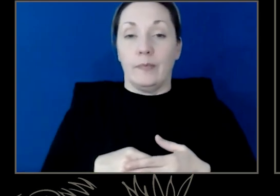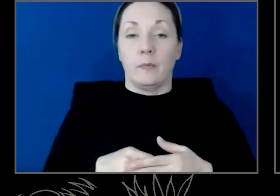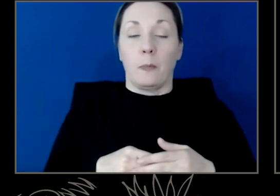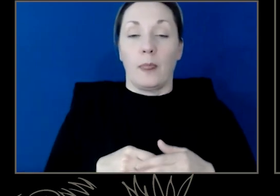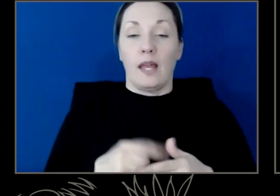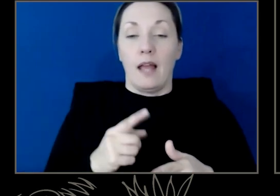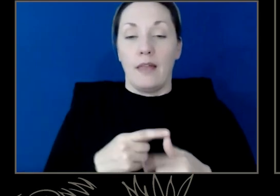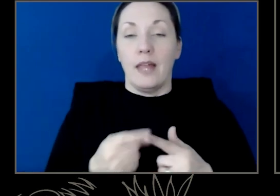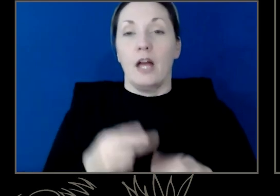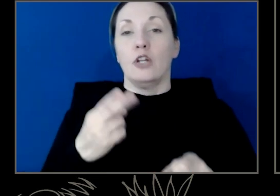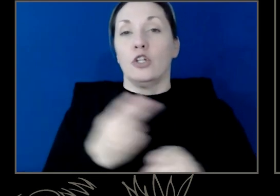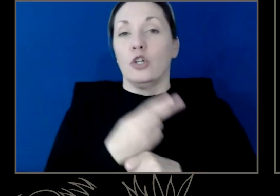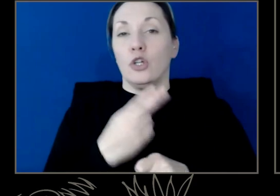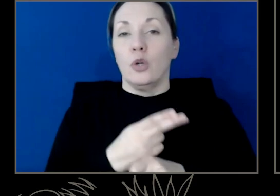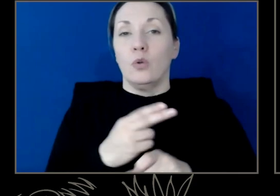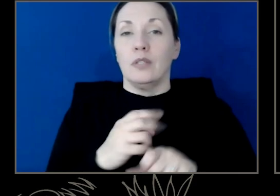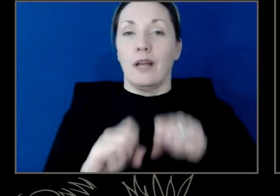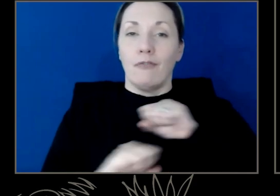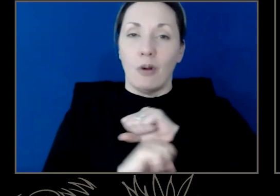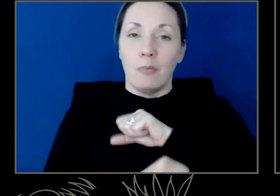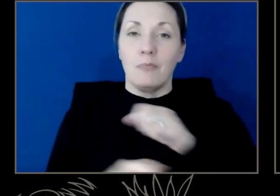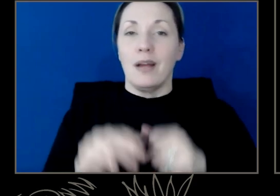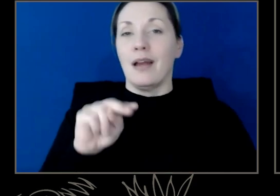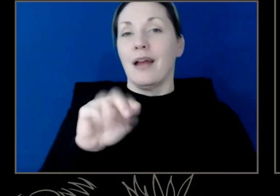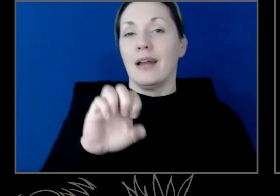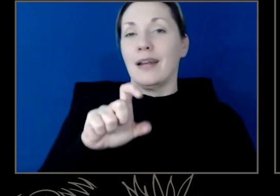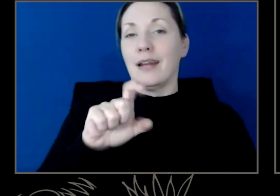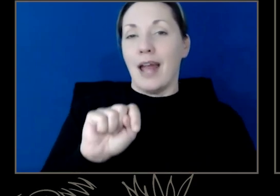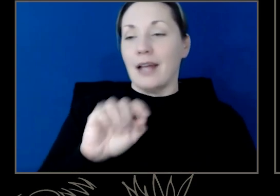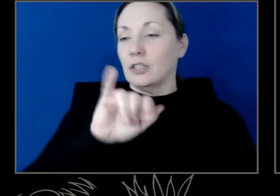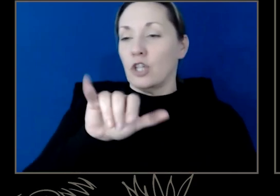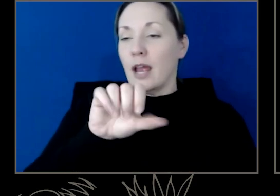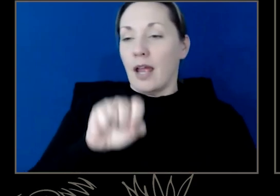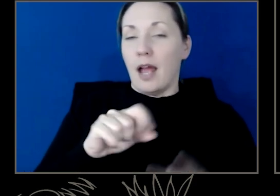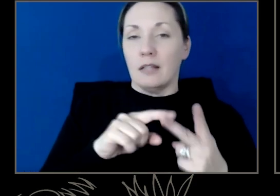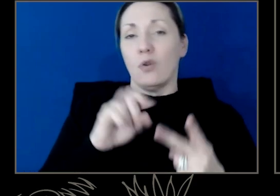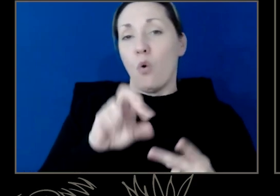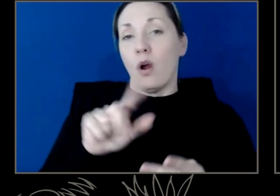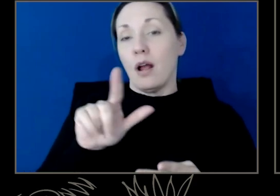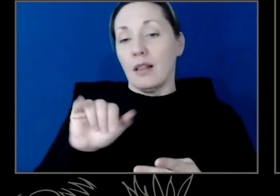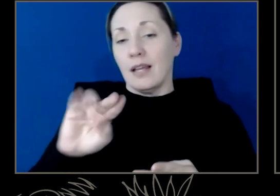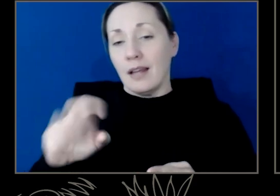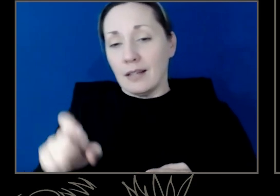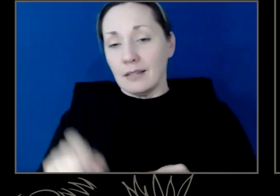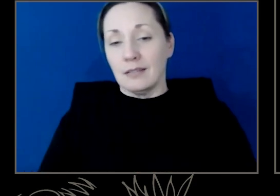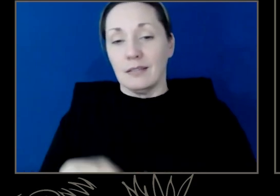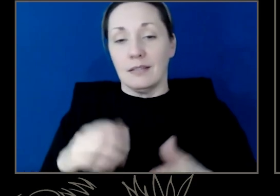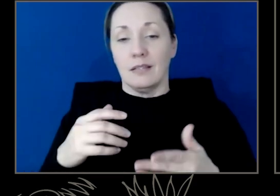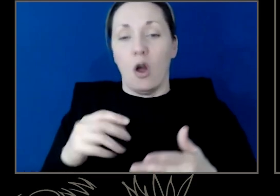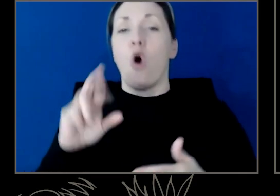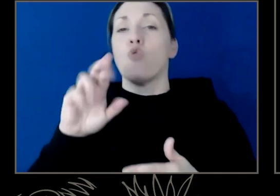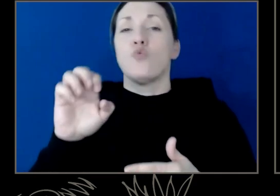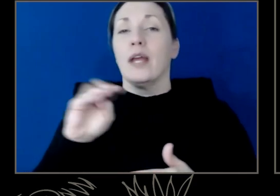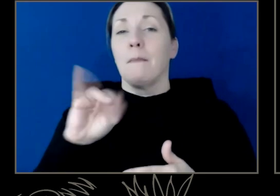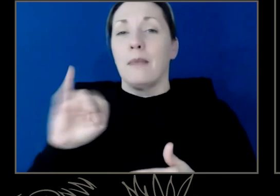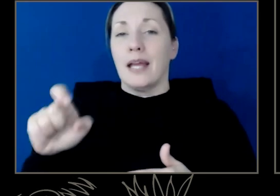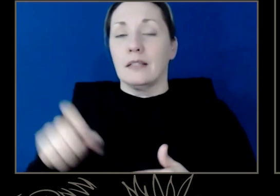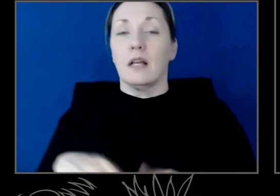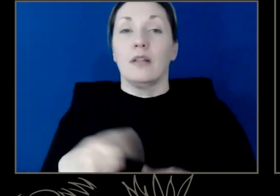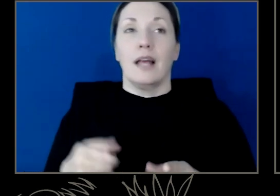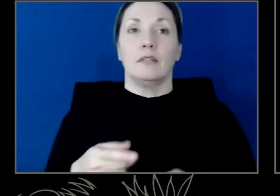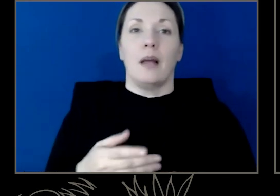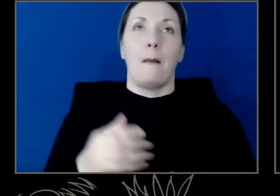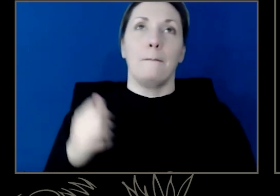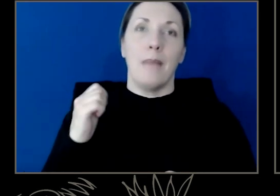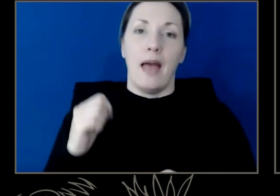using a framework like Next.js or Remix, which gives you your like backend for frontend with something